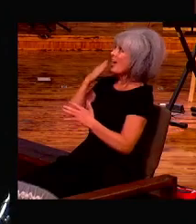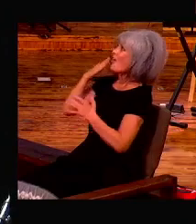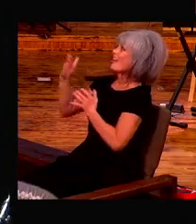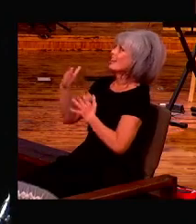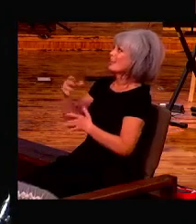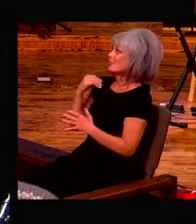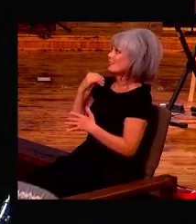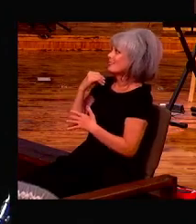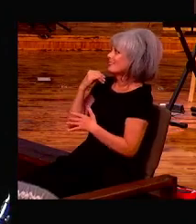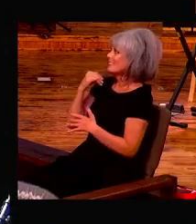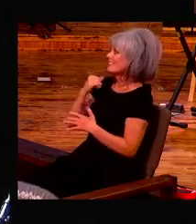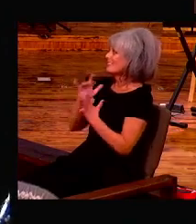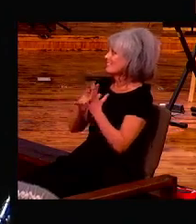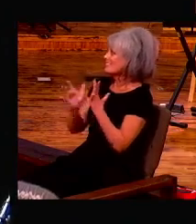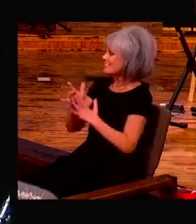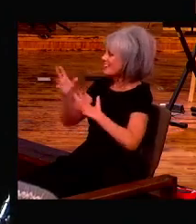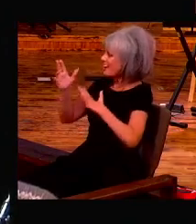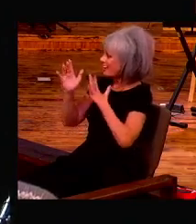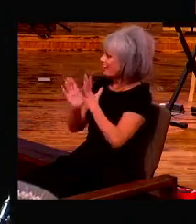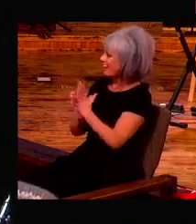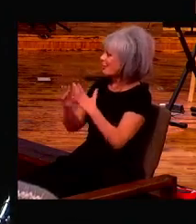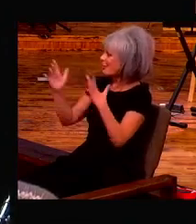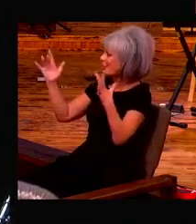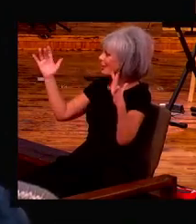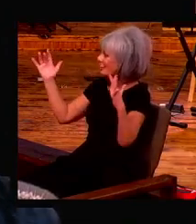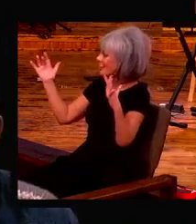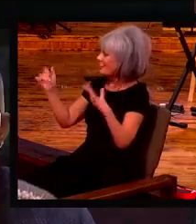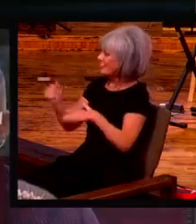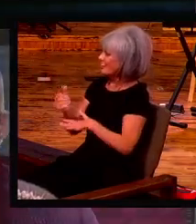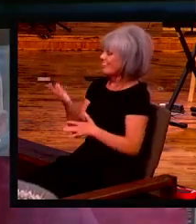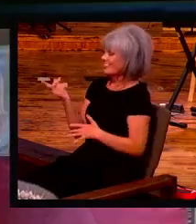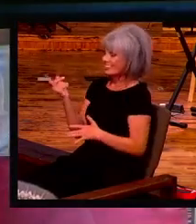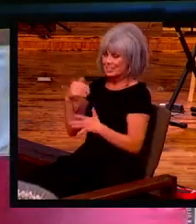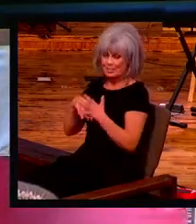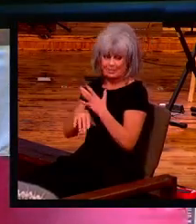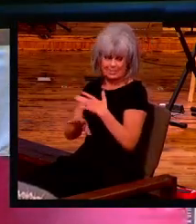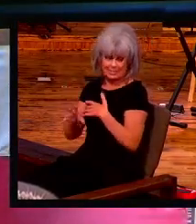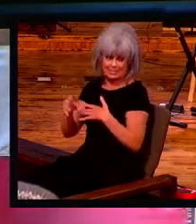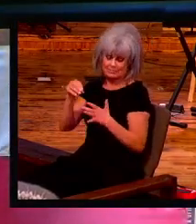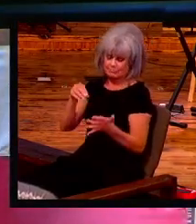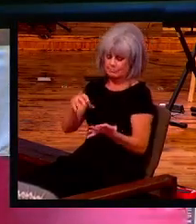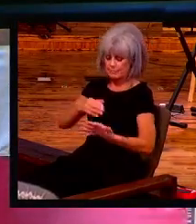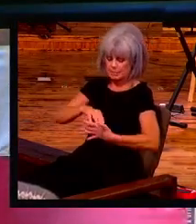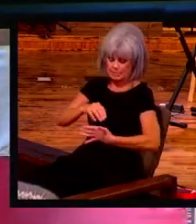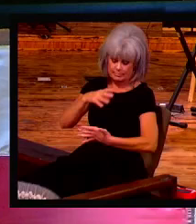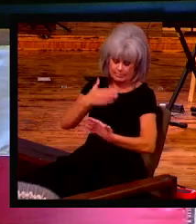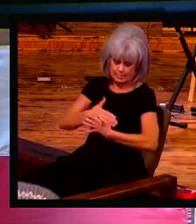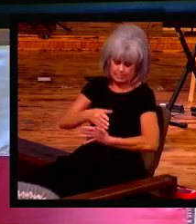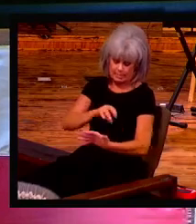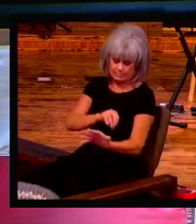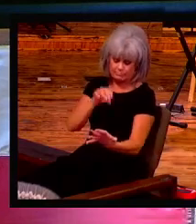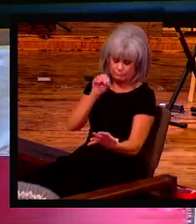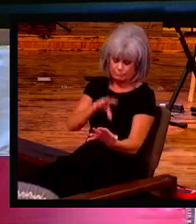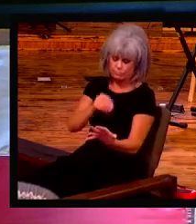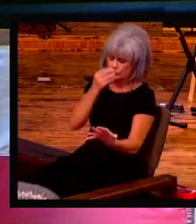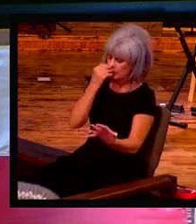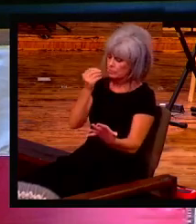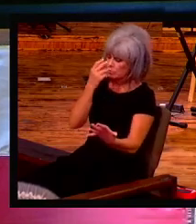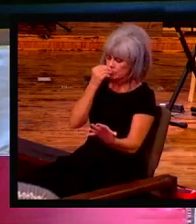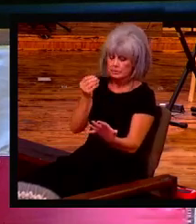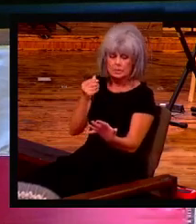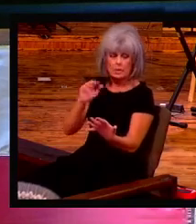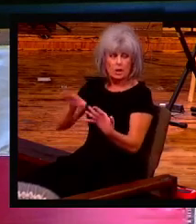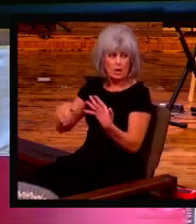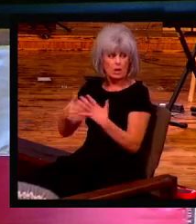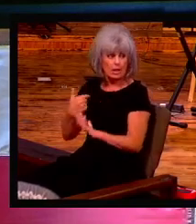Yes. Hallelujah. Boom. She comes in, does the little suction cup, pulls all that mucus out of the baby's mouth, and all I